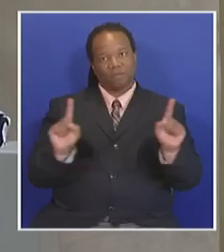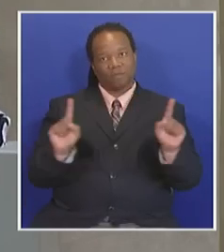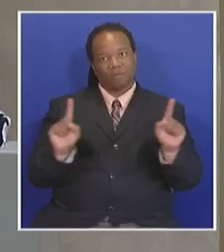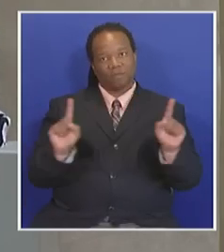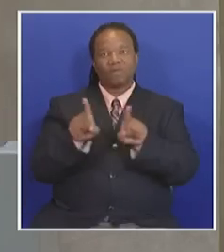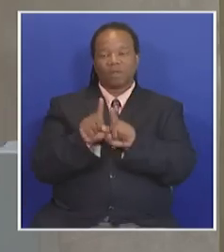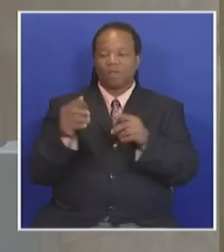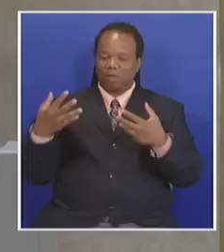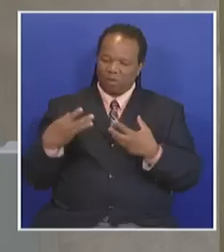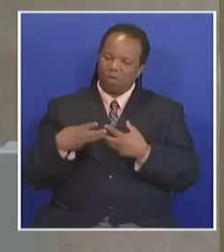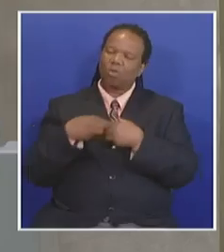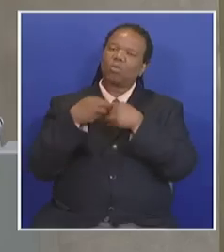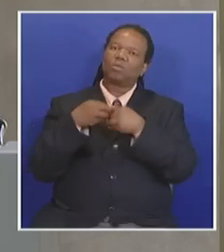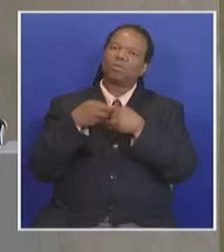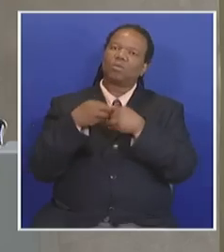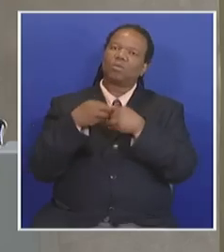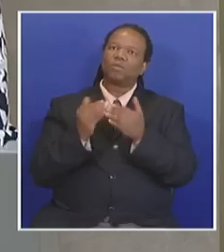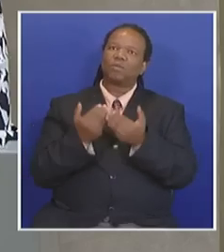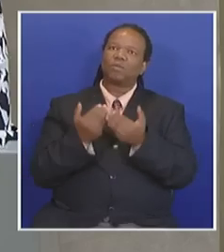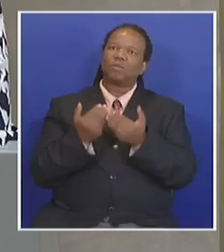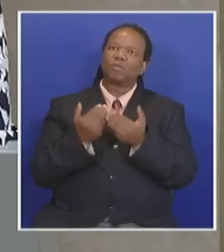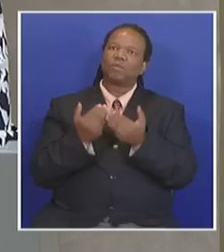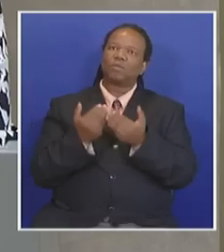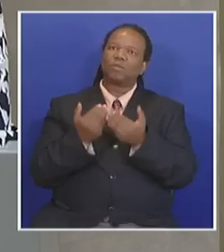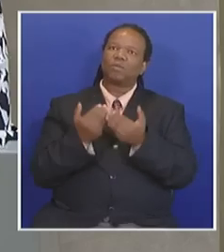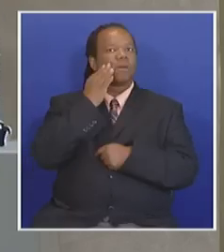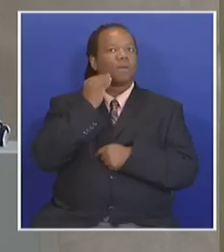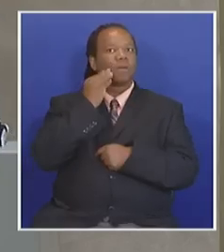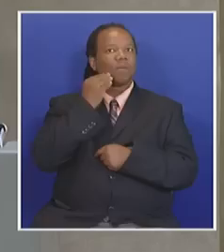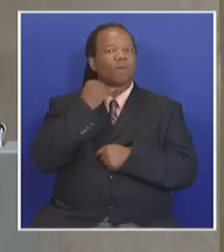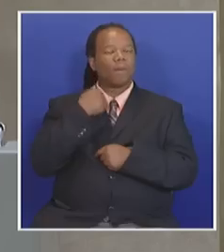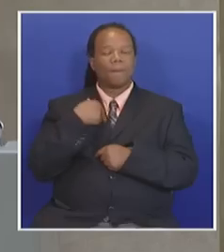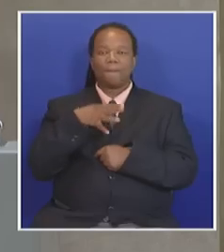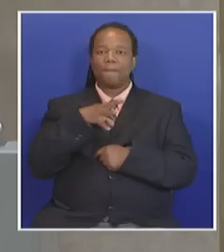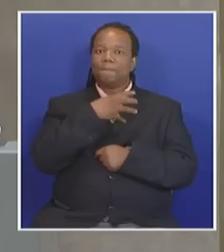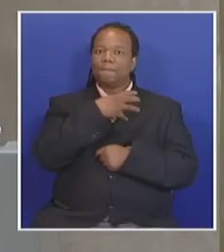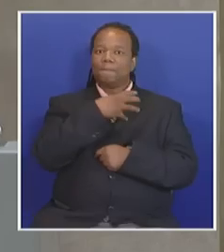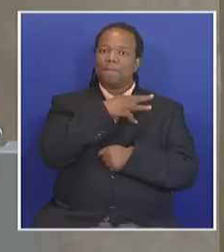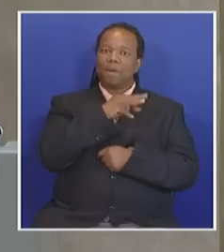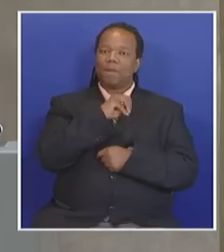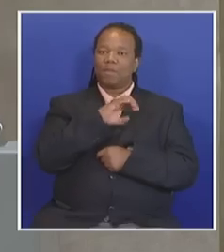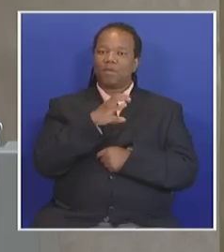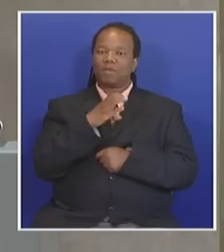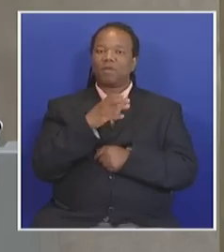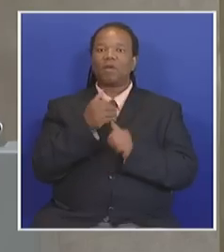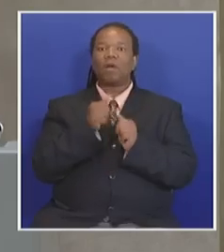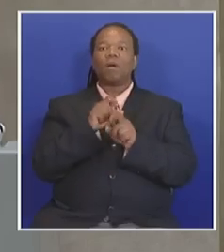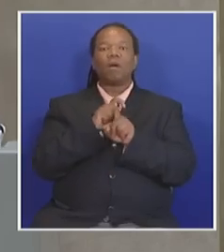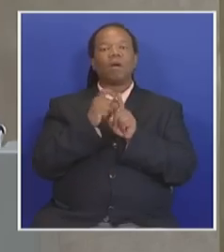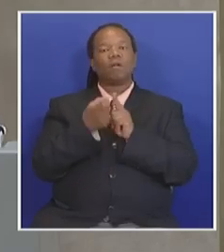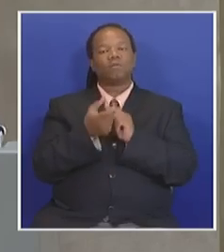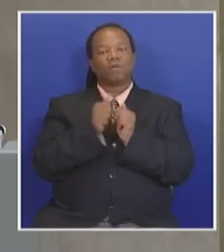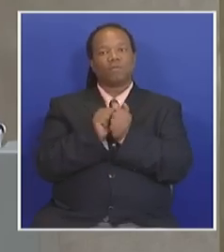society. Honourable, in my experience as a Minister of Cultural Affairs and Sport, I've gained a better insight into